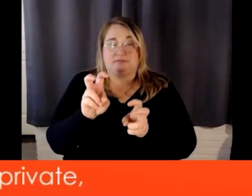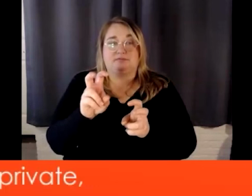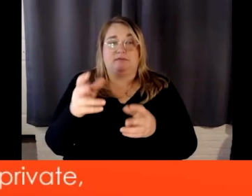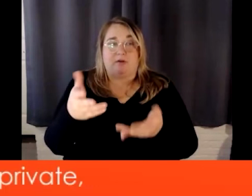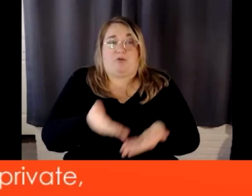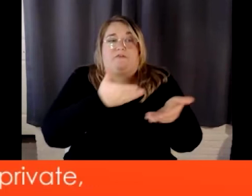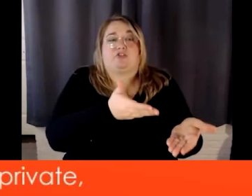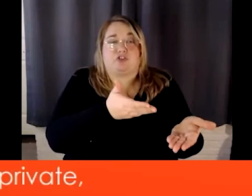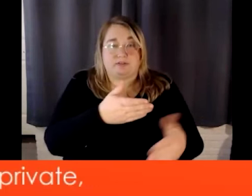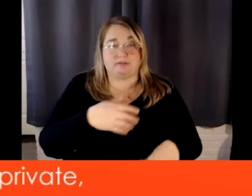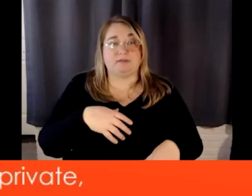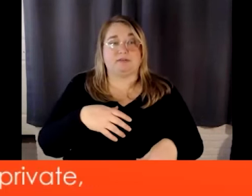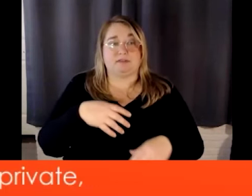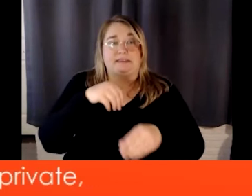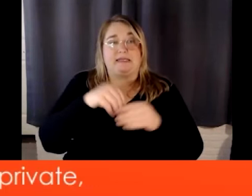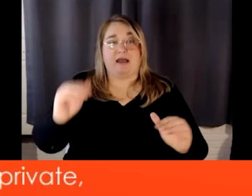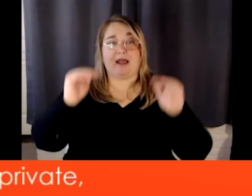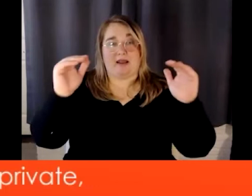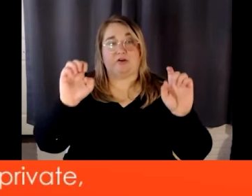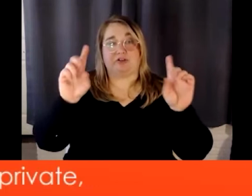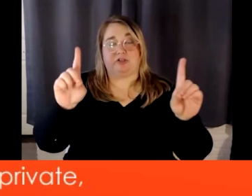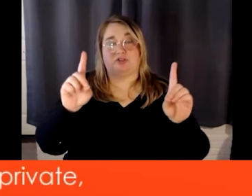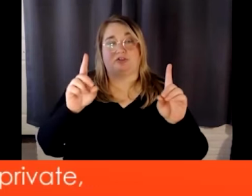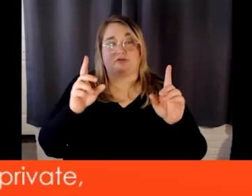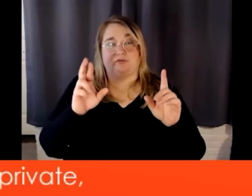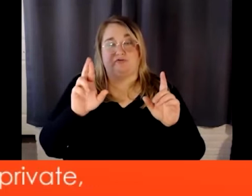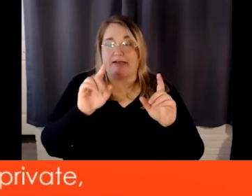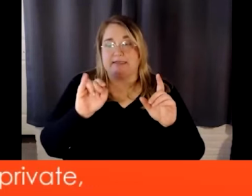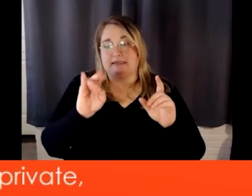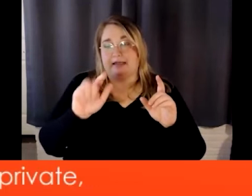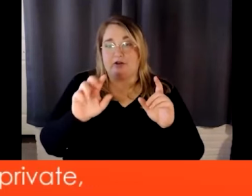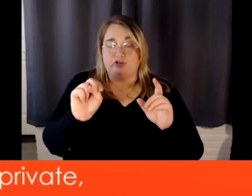Community College system, direct assessment has been approved.